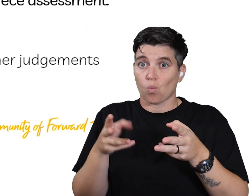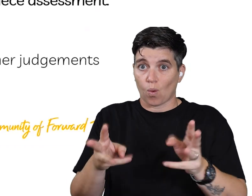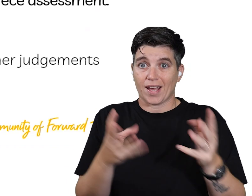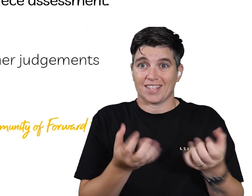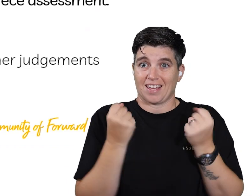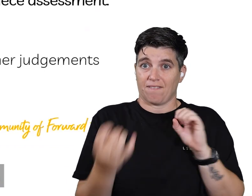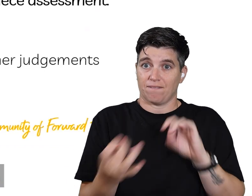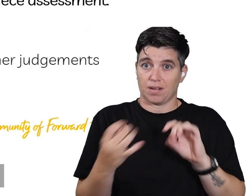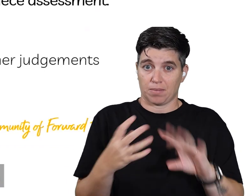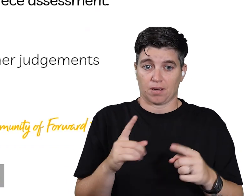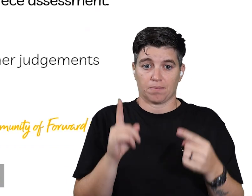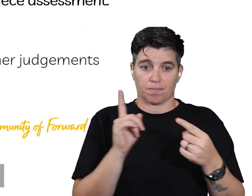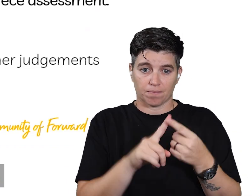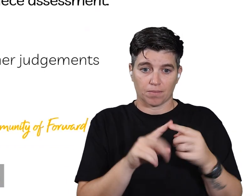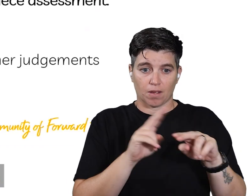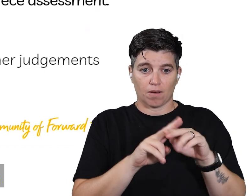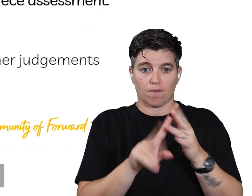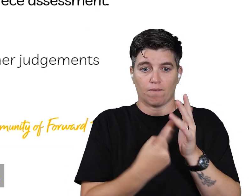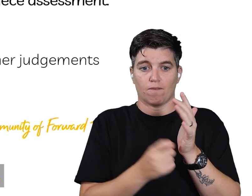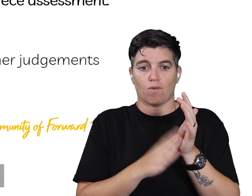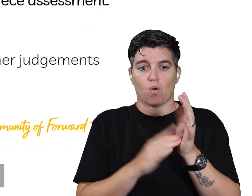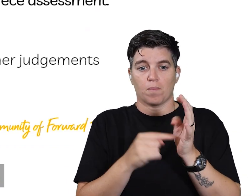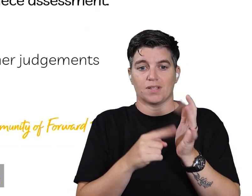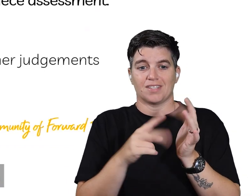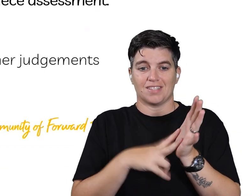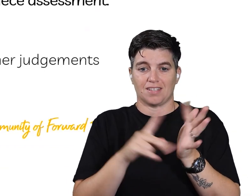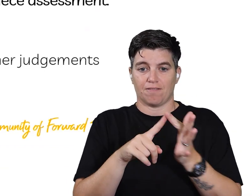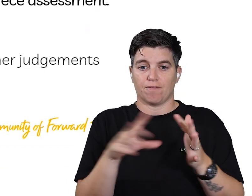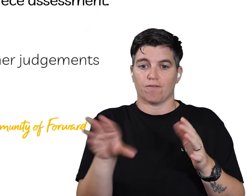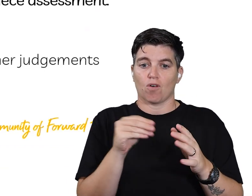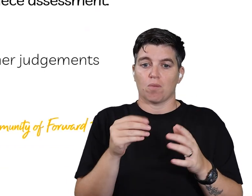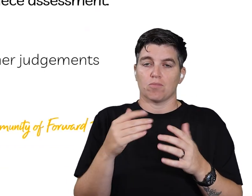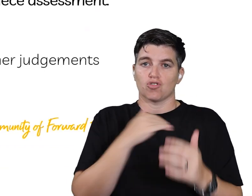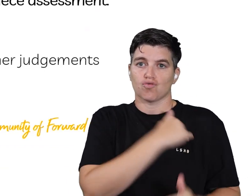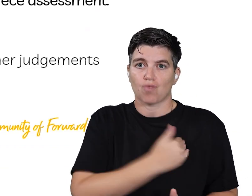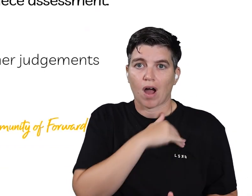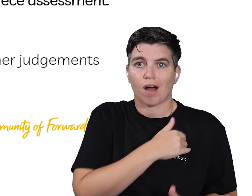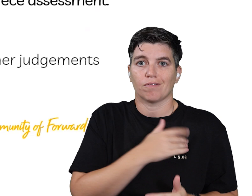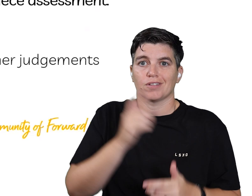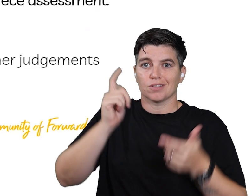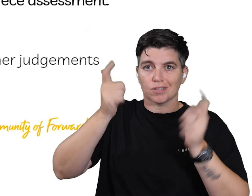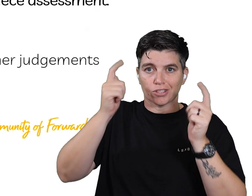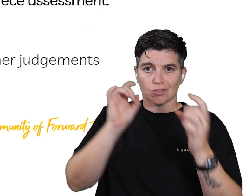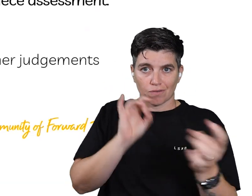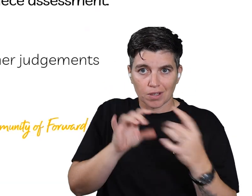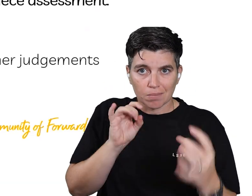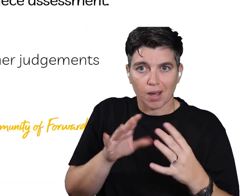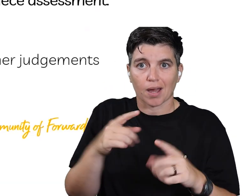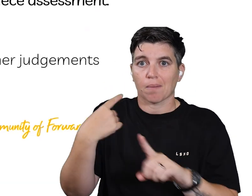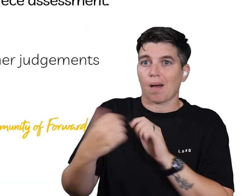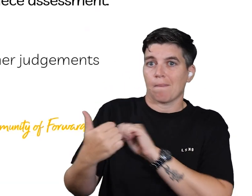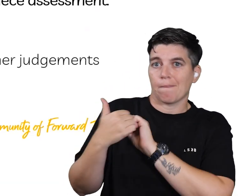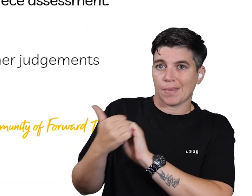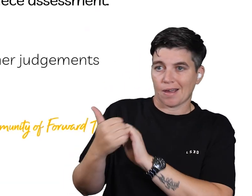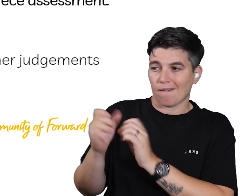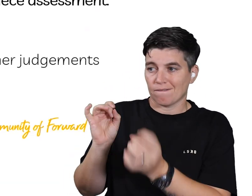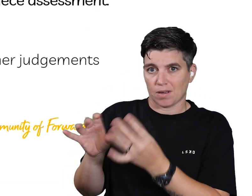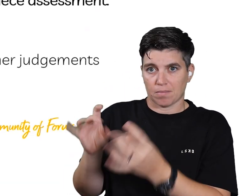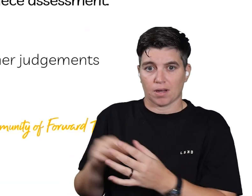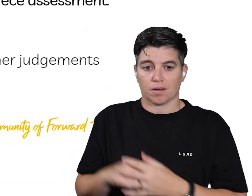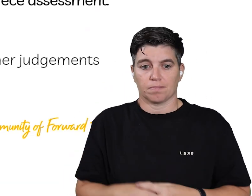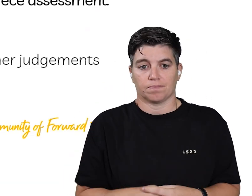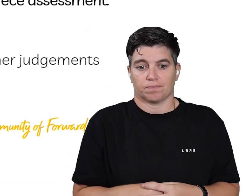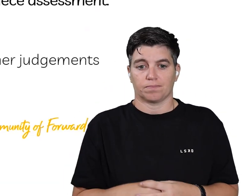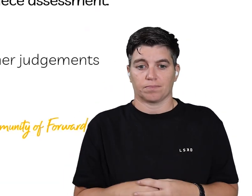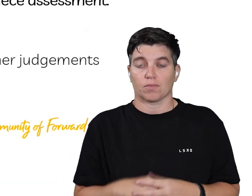different ways. Formative feedback is provided through drafts, teacher conferencing, peer-to-peer feedback, and self-assessment.